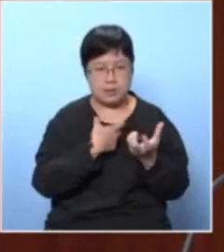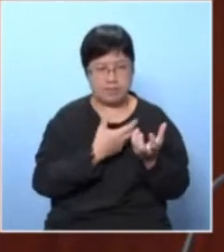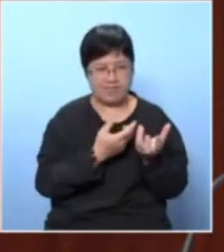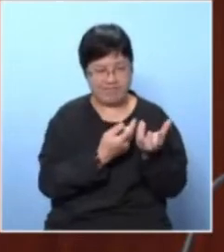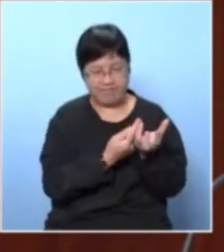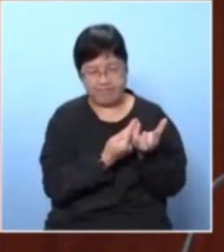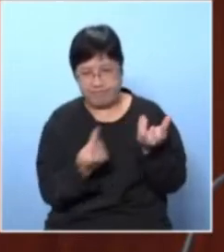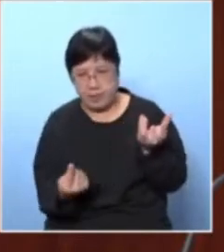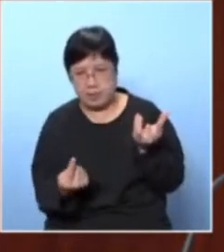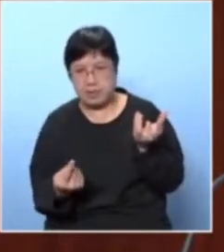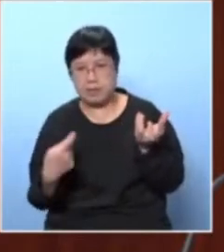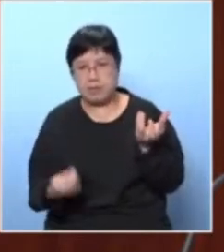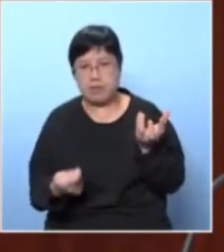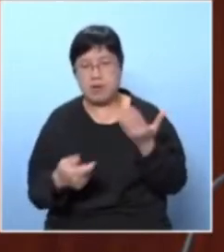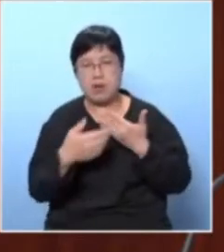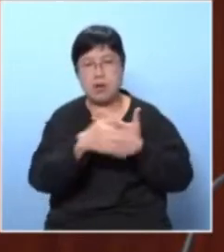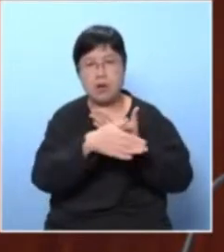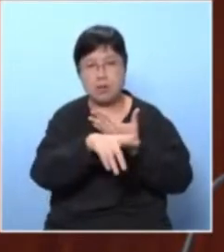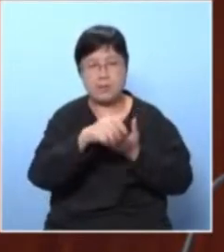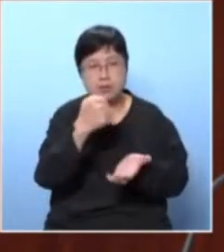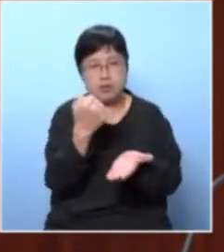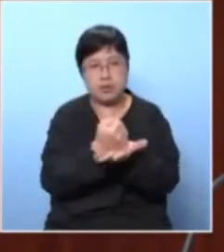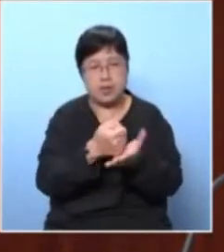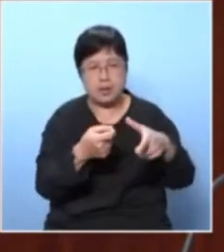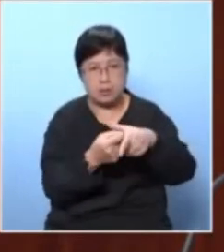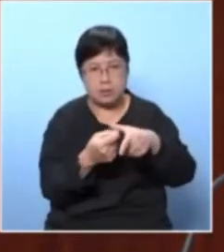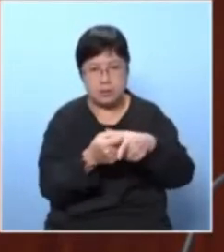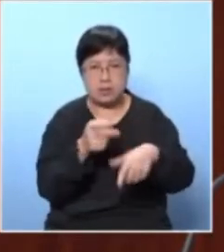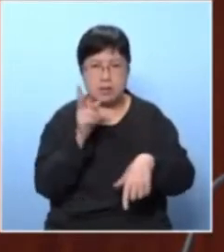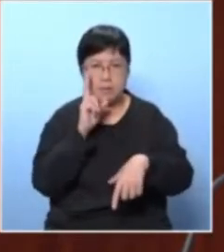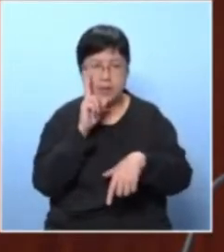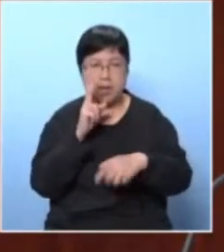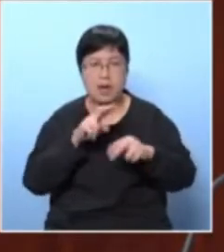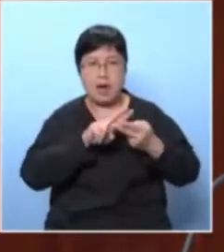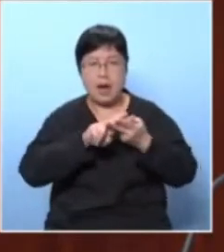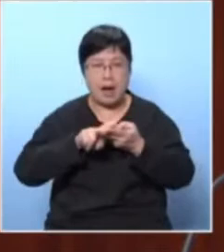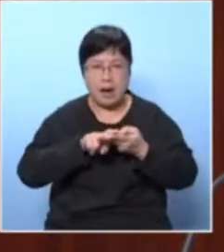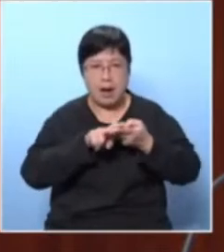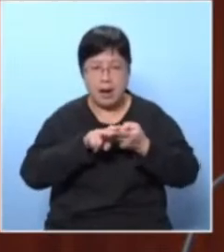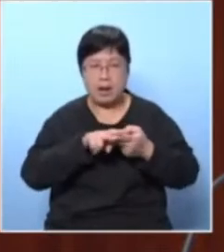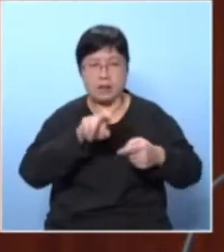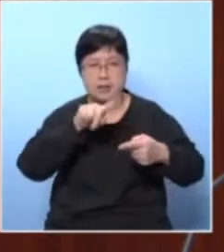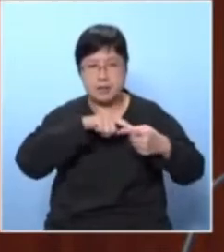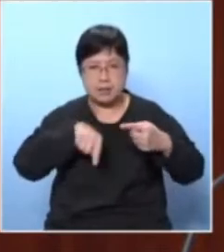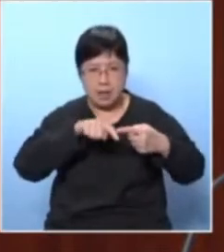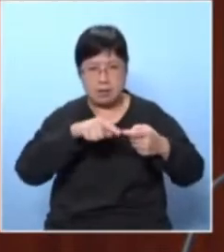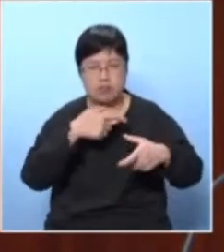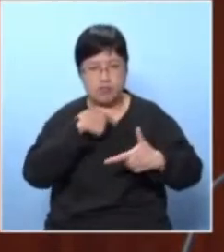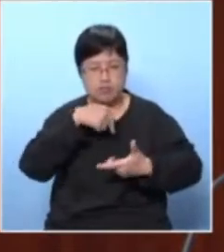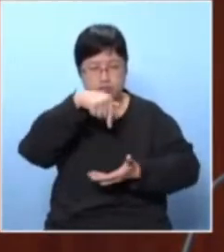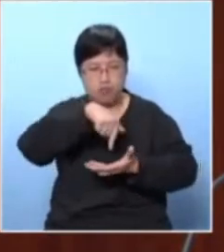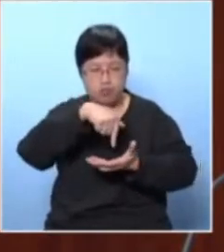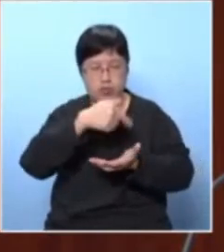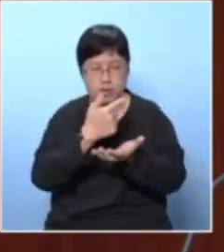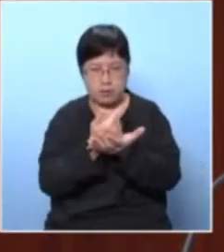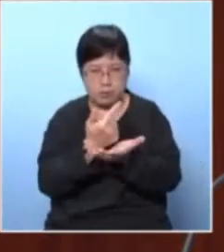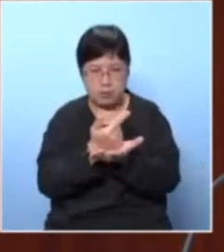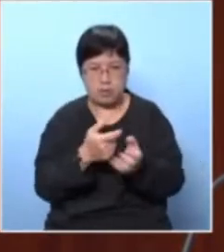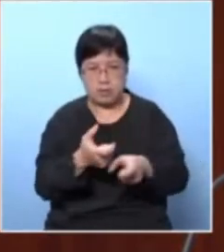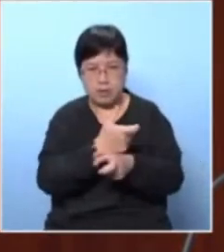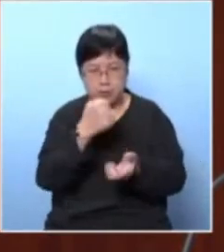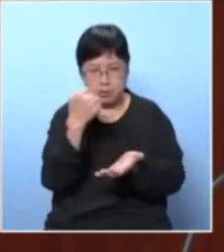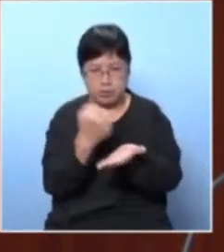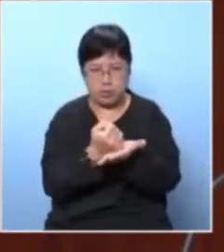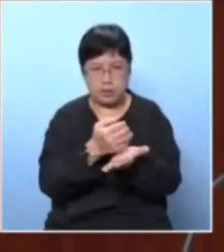corporate divisions in Hong Kong, such as arrangements for investments relating to capital account. Attract companies to re-domicile in Hong Kong.